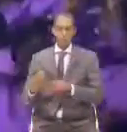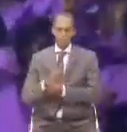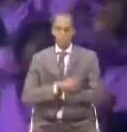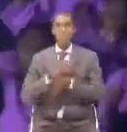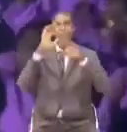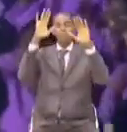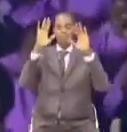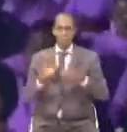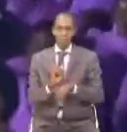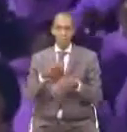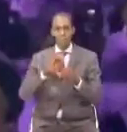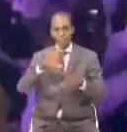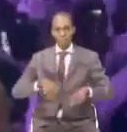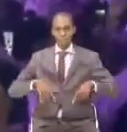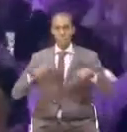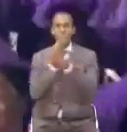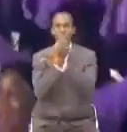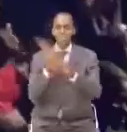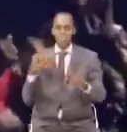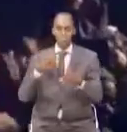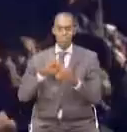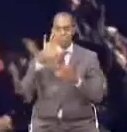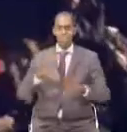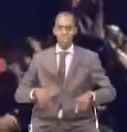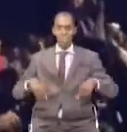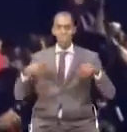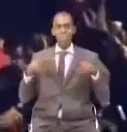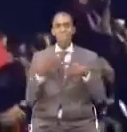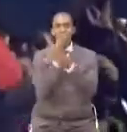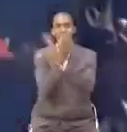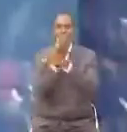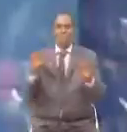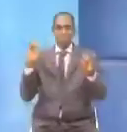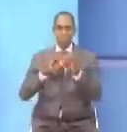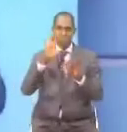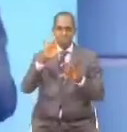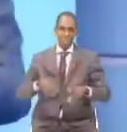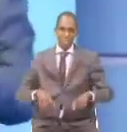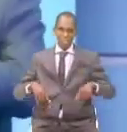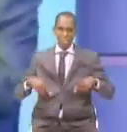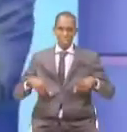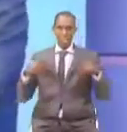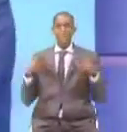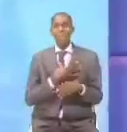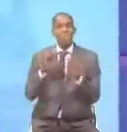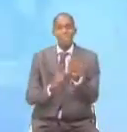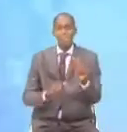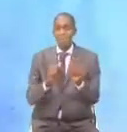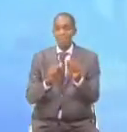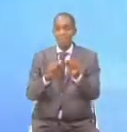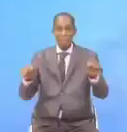life. Salvation in your life. Deliverance in your life. And every area of